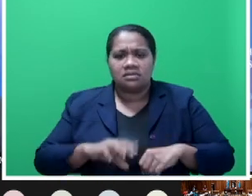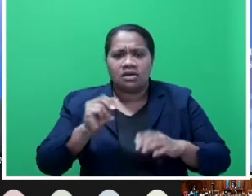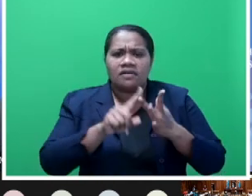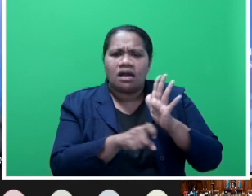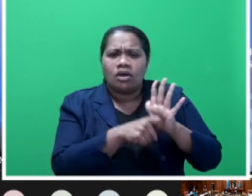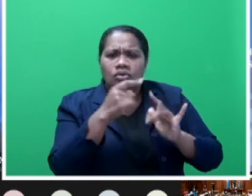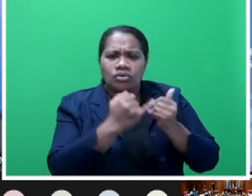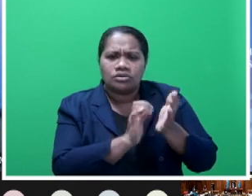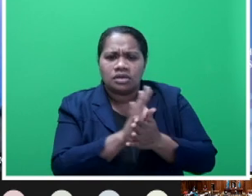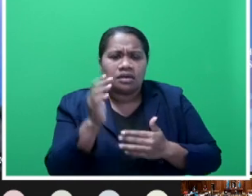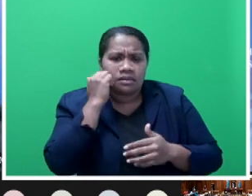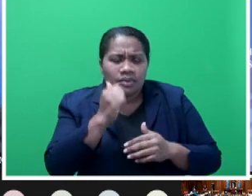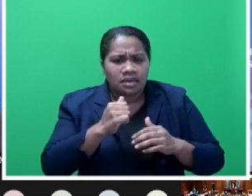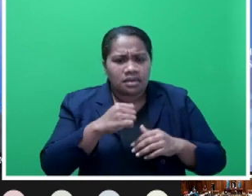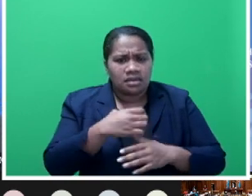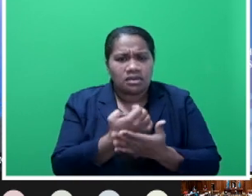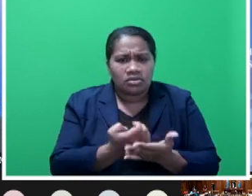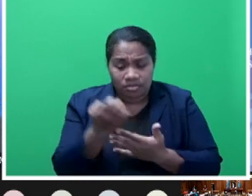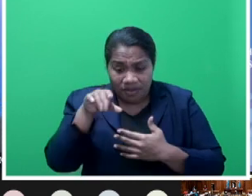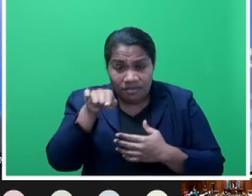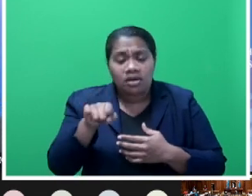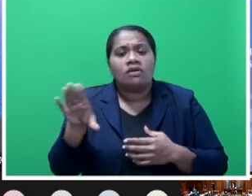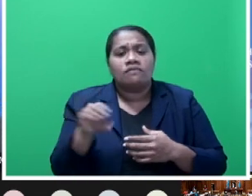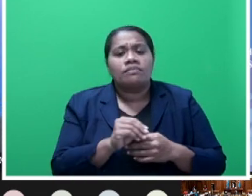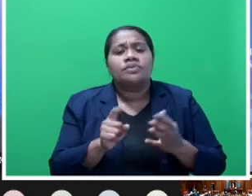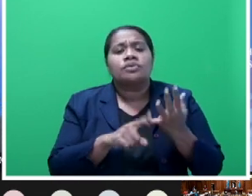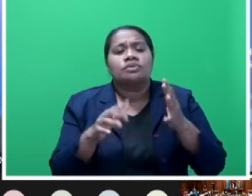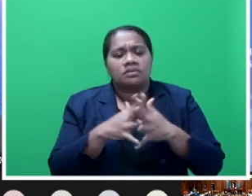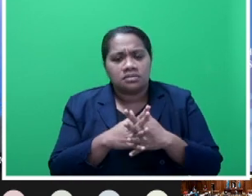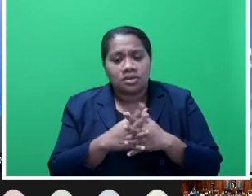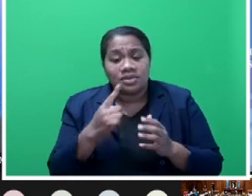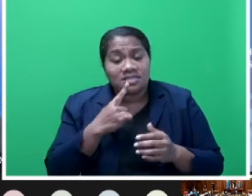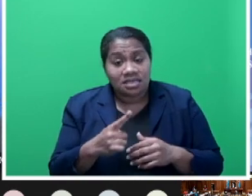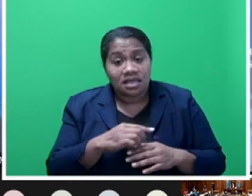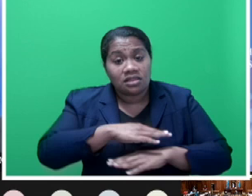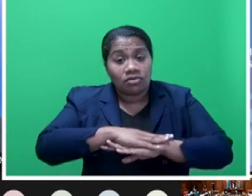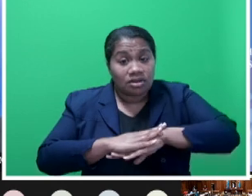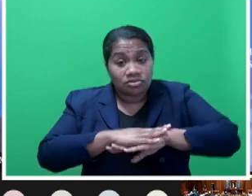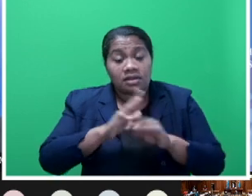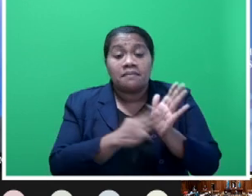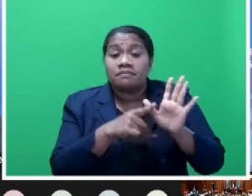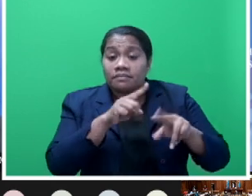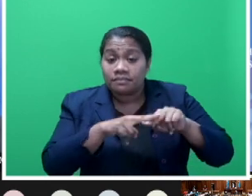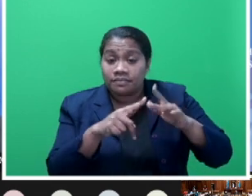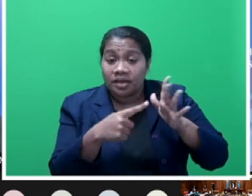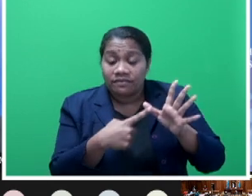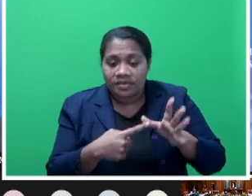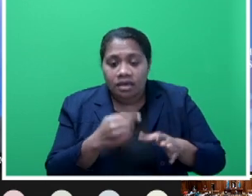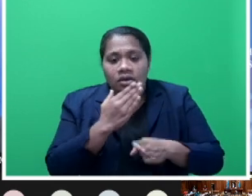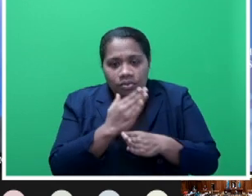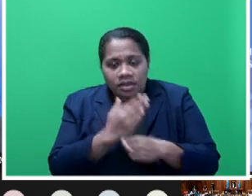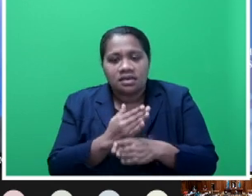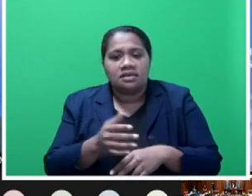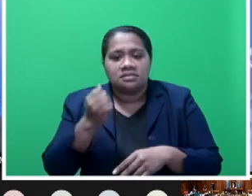economy, and that's from a U.S. State Department report, which states that the Russian mafia operates in the same black economy as